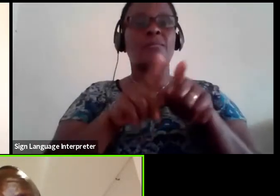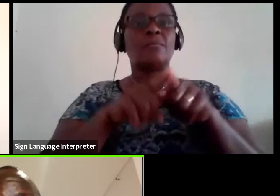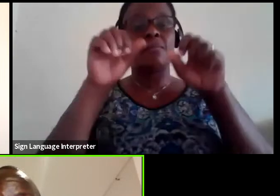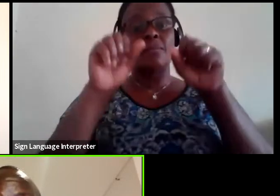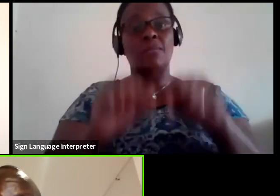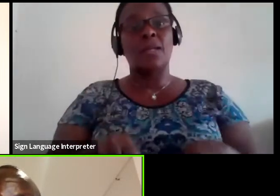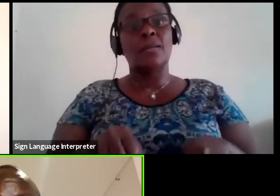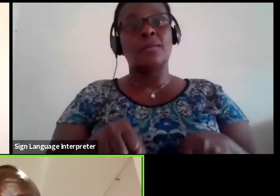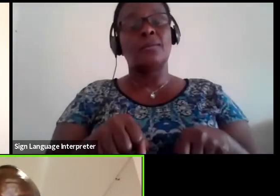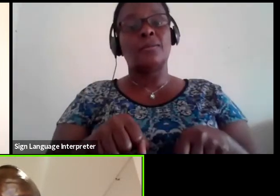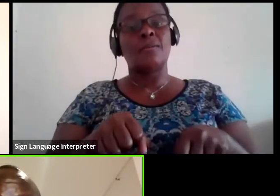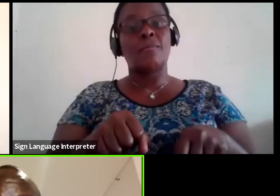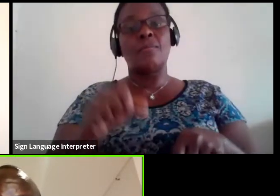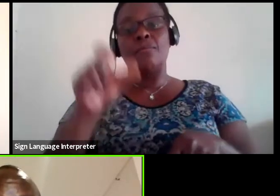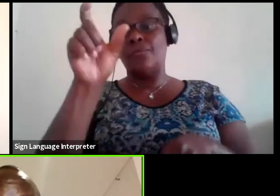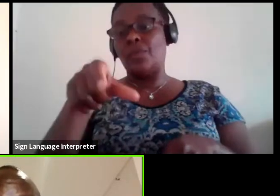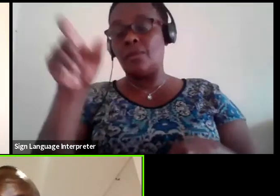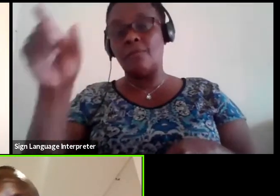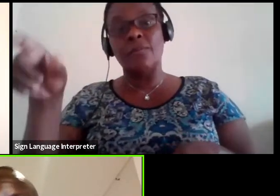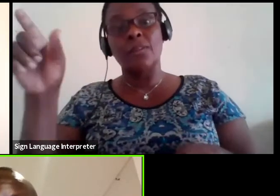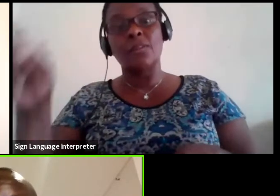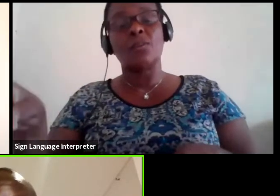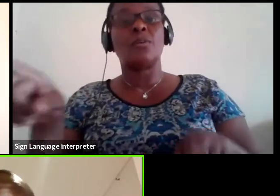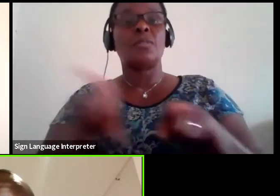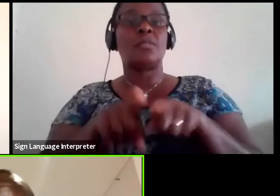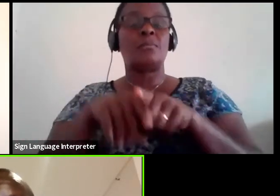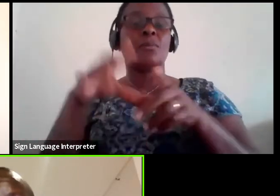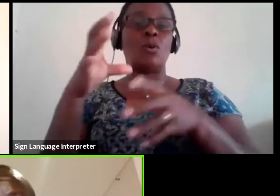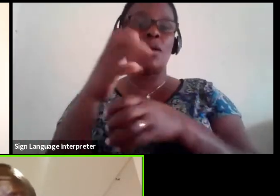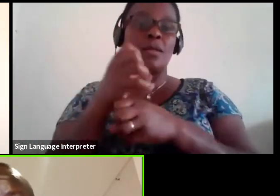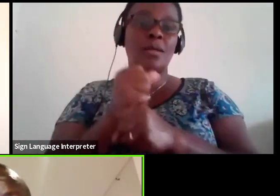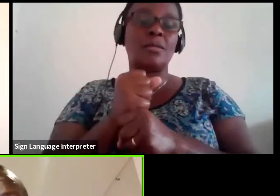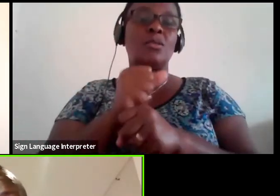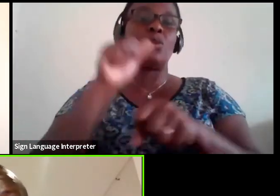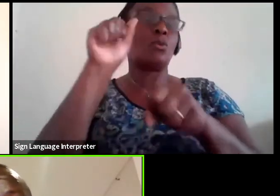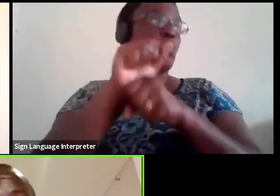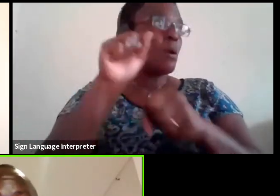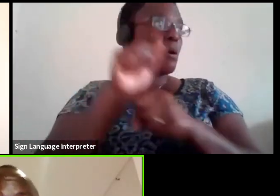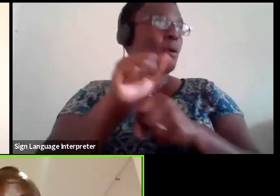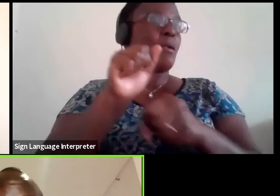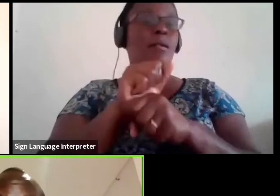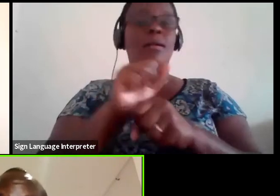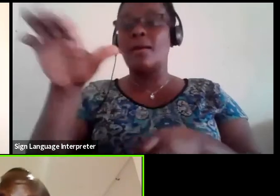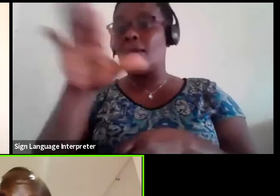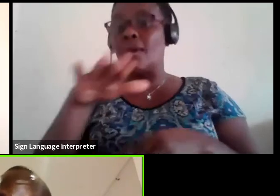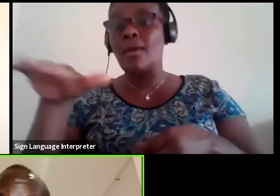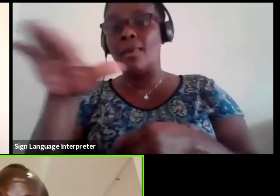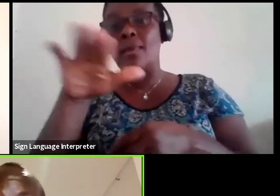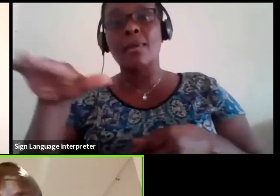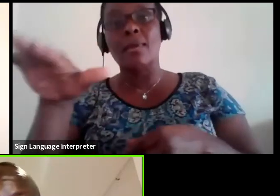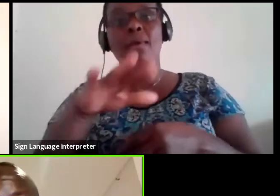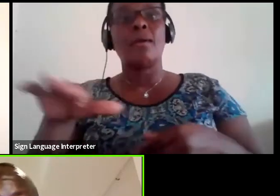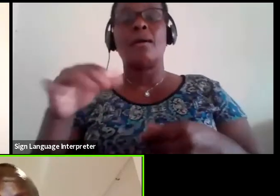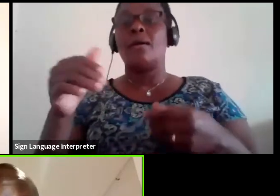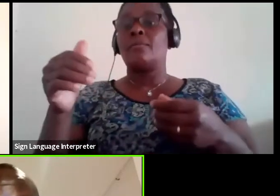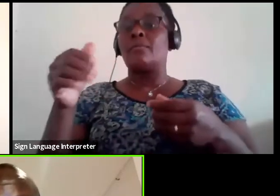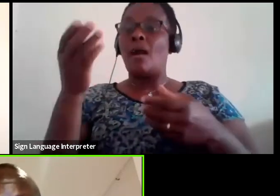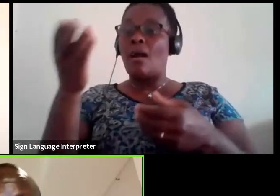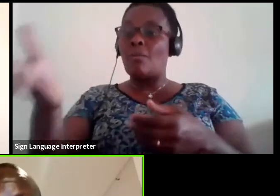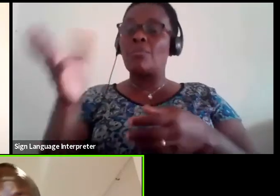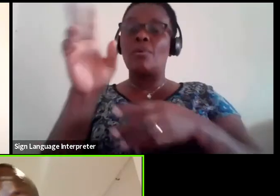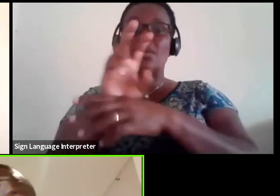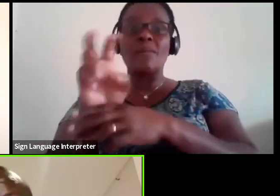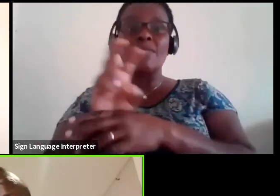Again, individuals and organizations that are working in areas where they find themselves under surveillance need to